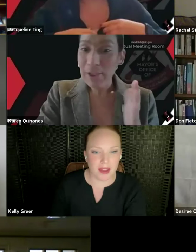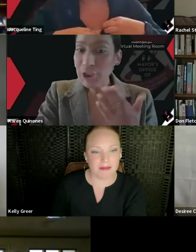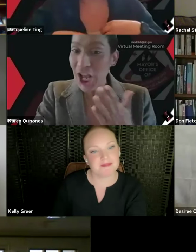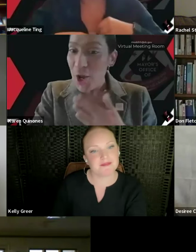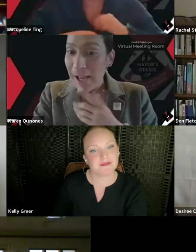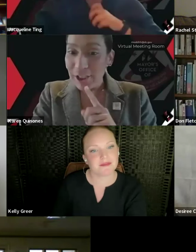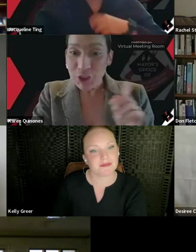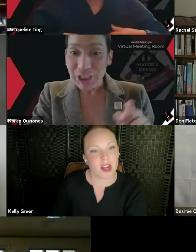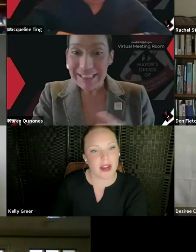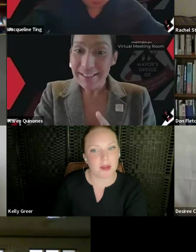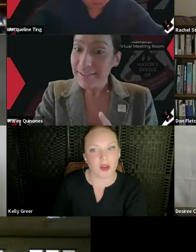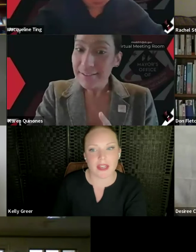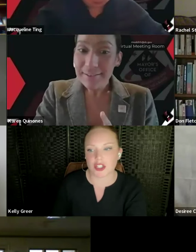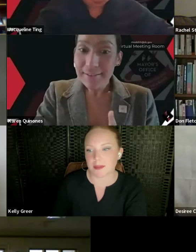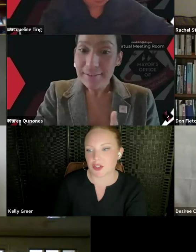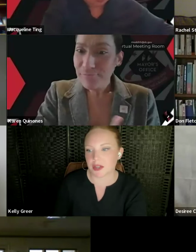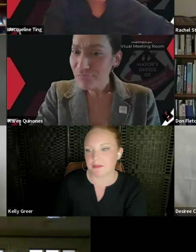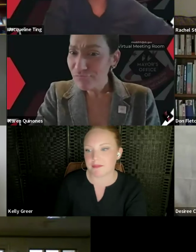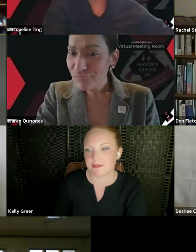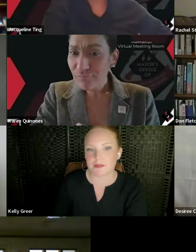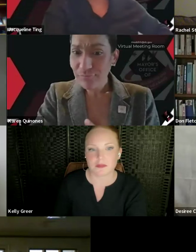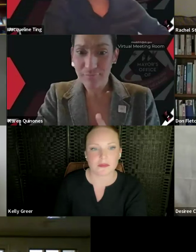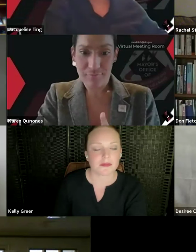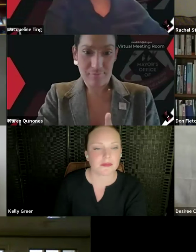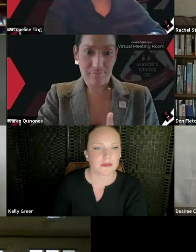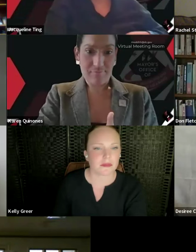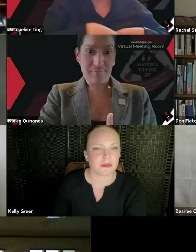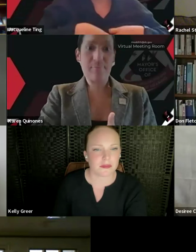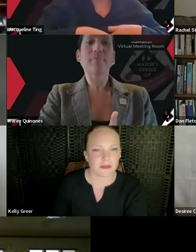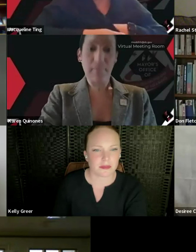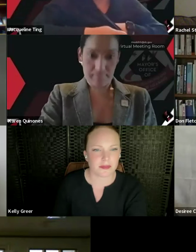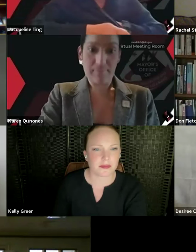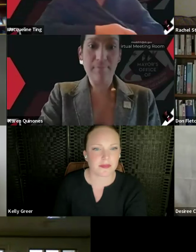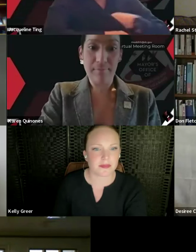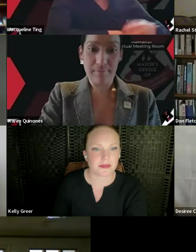Seeing none, okay. All right, I'm gonna go ahead and share my screen.